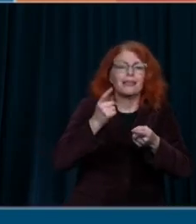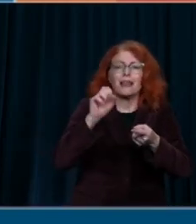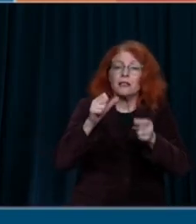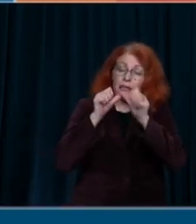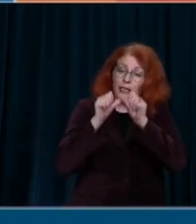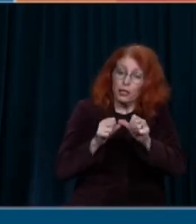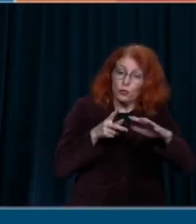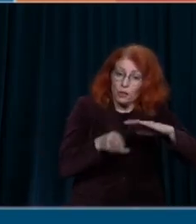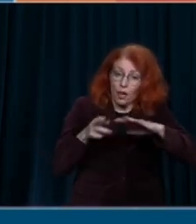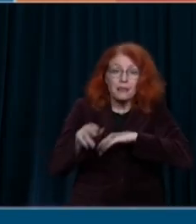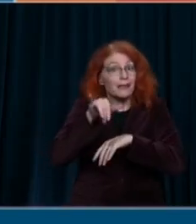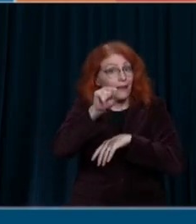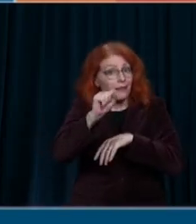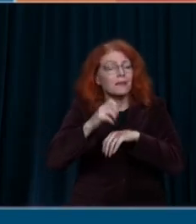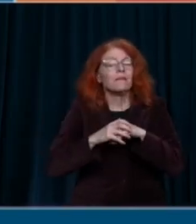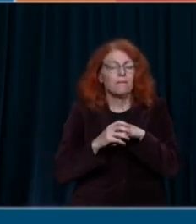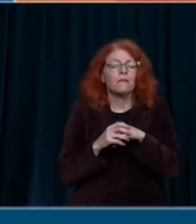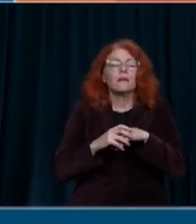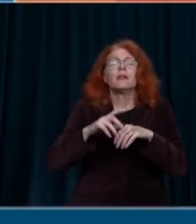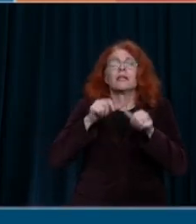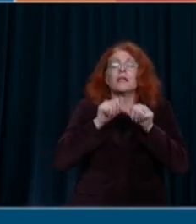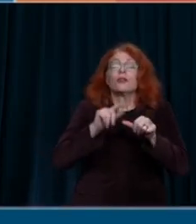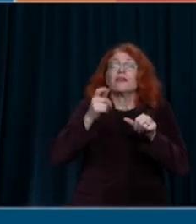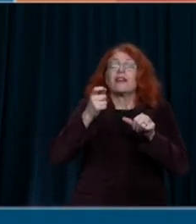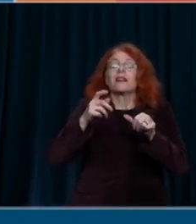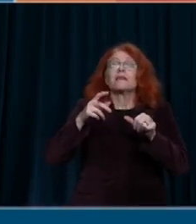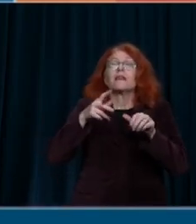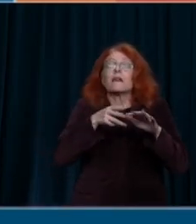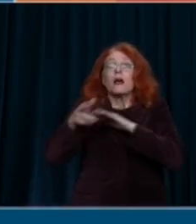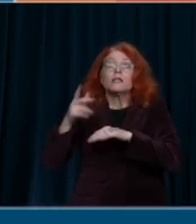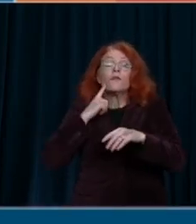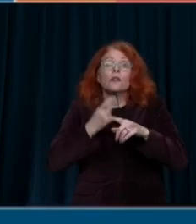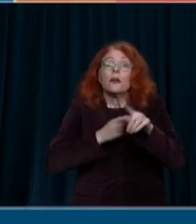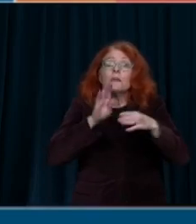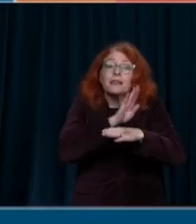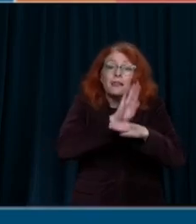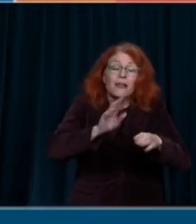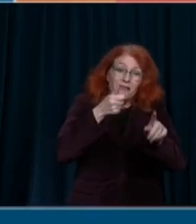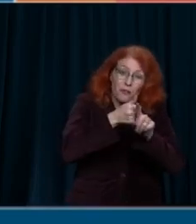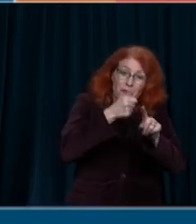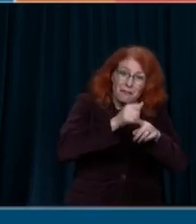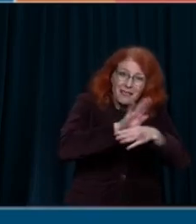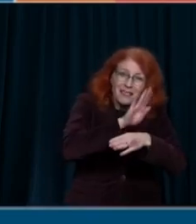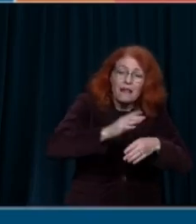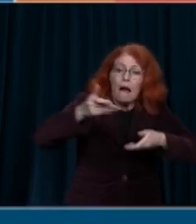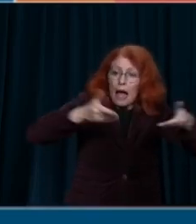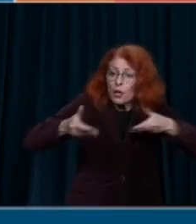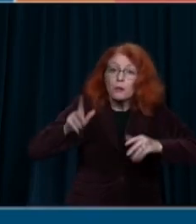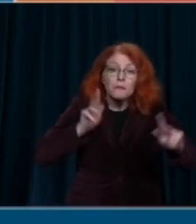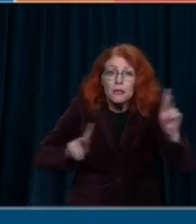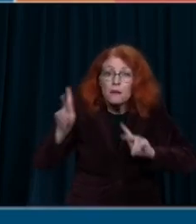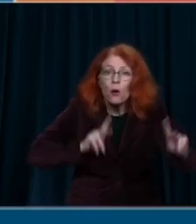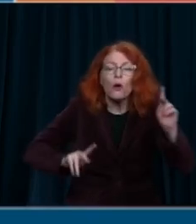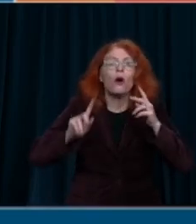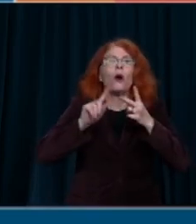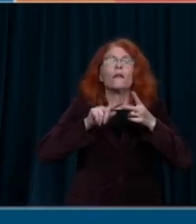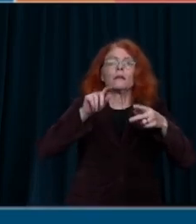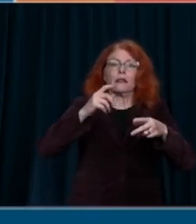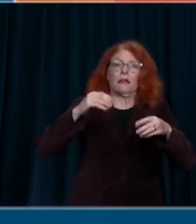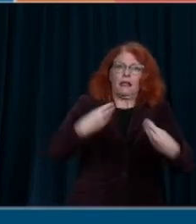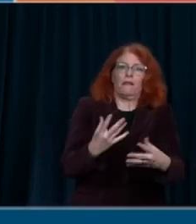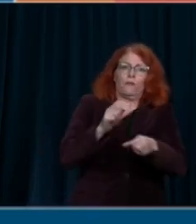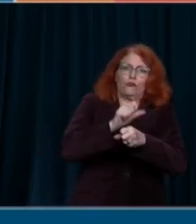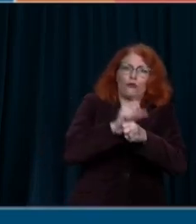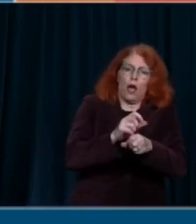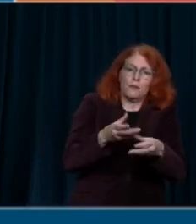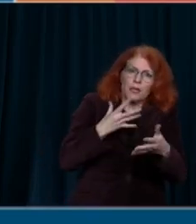tax cuts, yes, and continuing the tax cuts for some of the businesses as well, because they're the ones that hire people, employ people, and put food on the